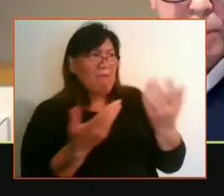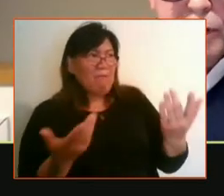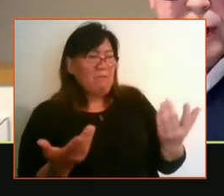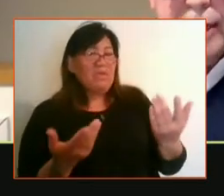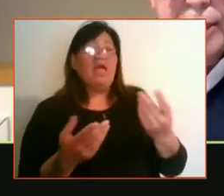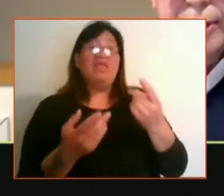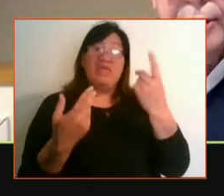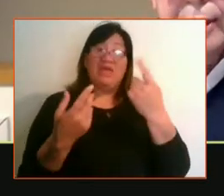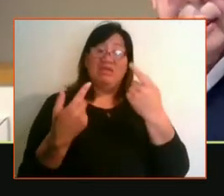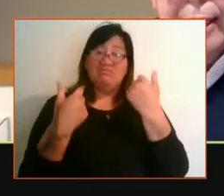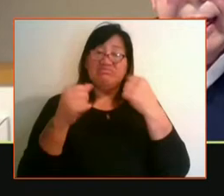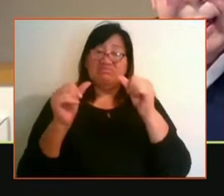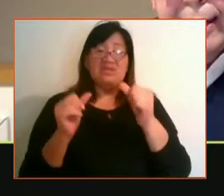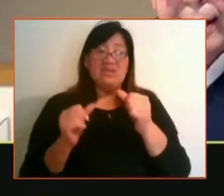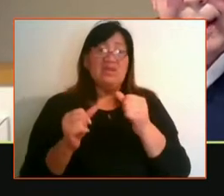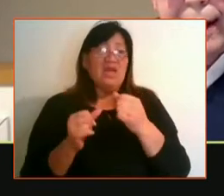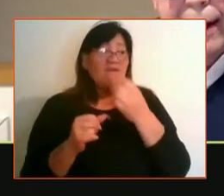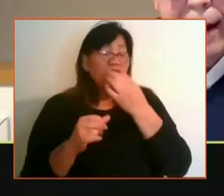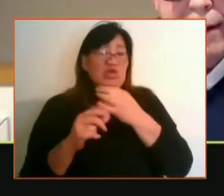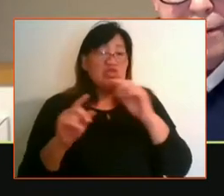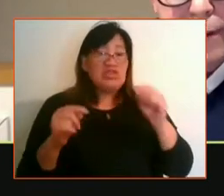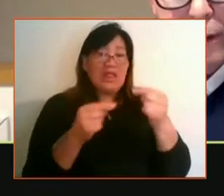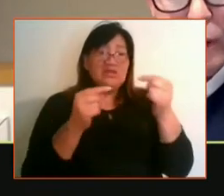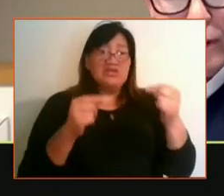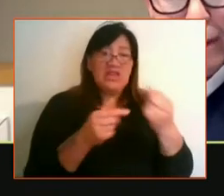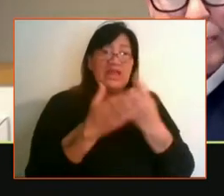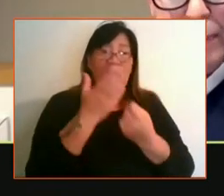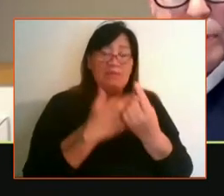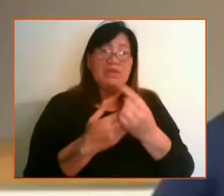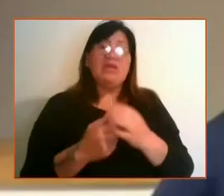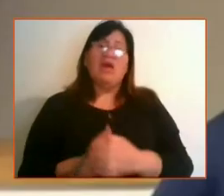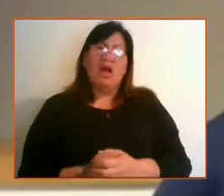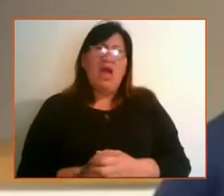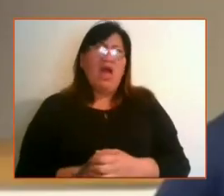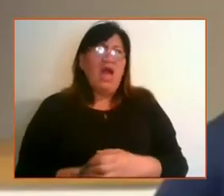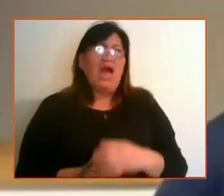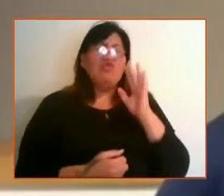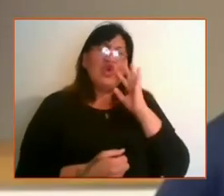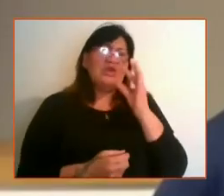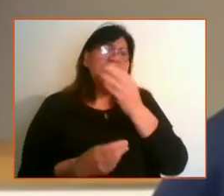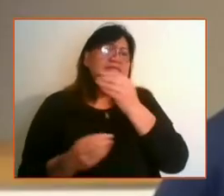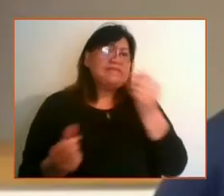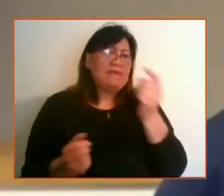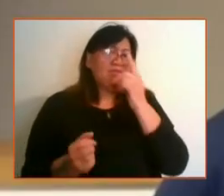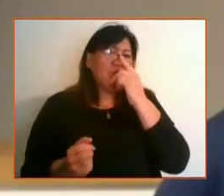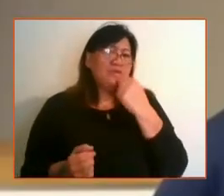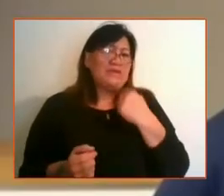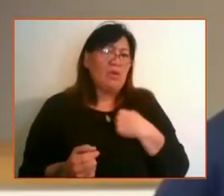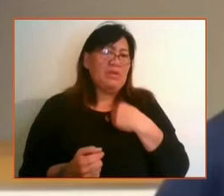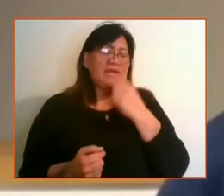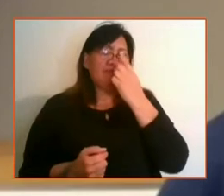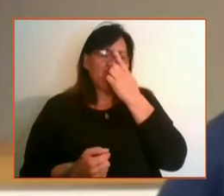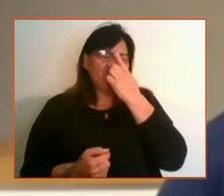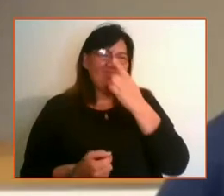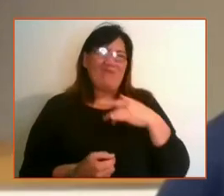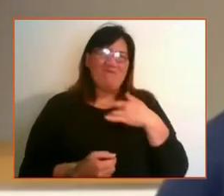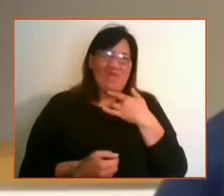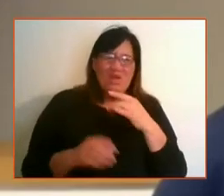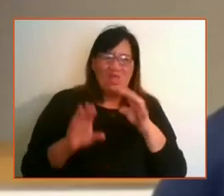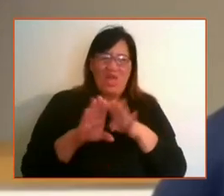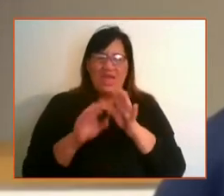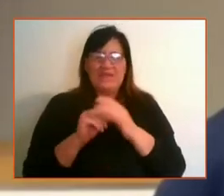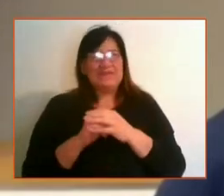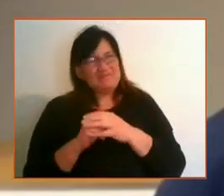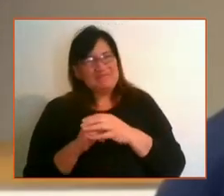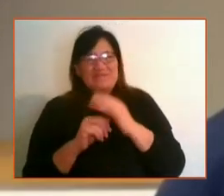out in a number of tranches. And I've heard some people say that they felt it could have been